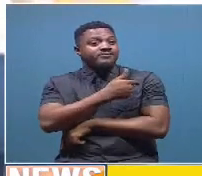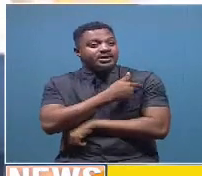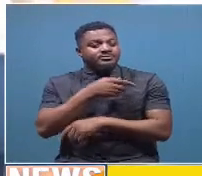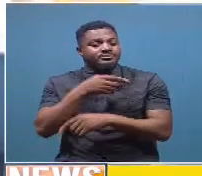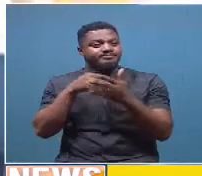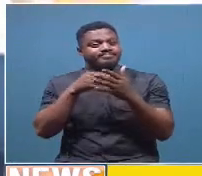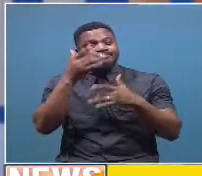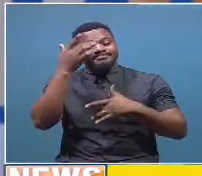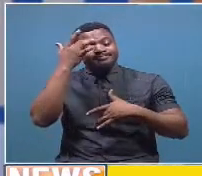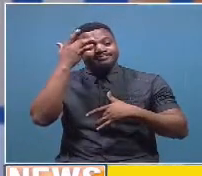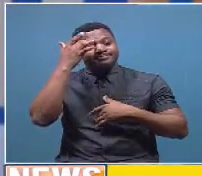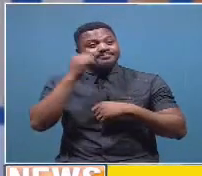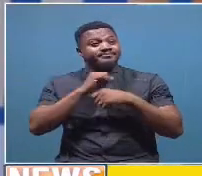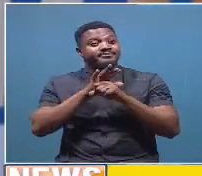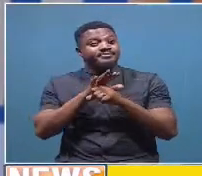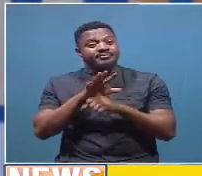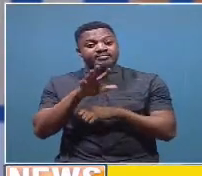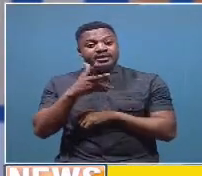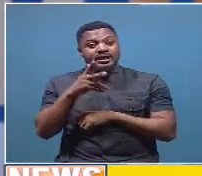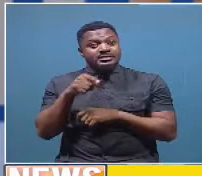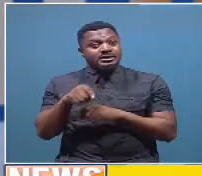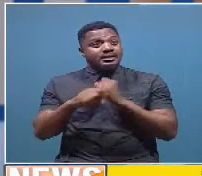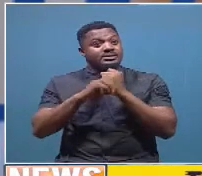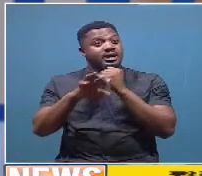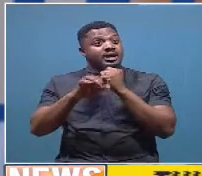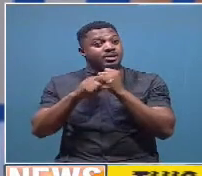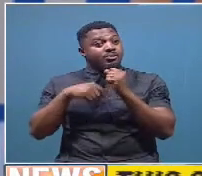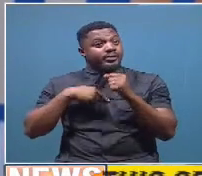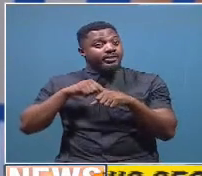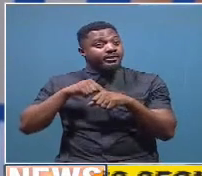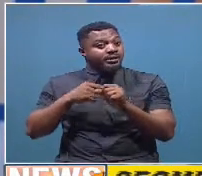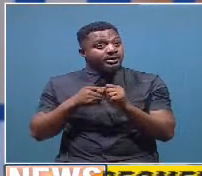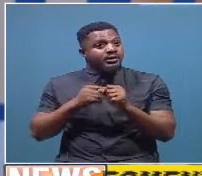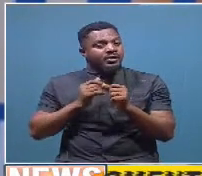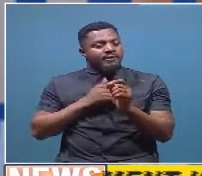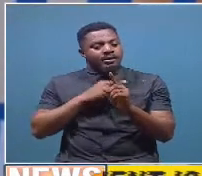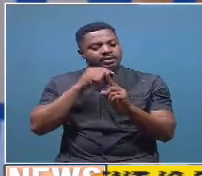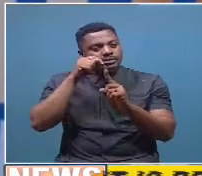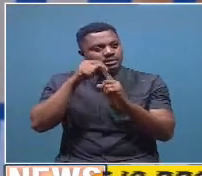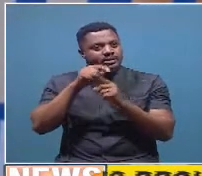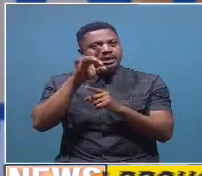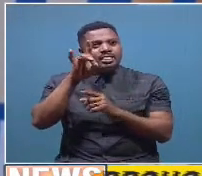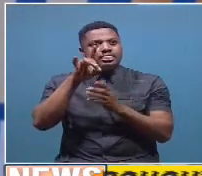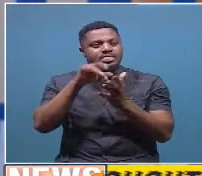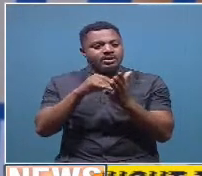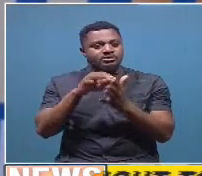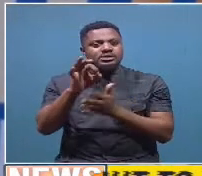against the coronavirus. This third round of campaigns that we've started, our target is